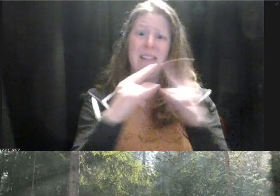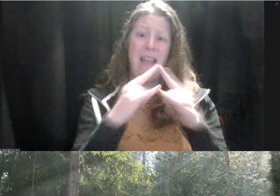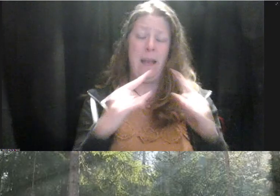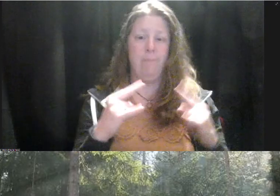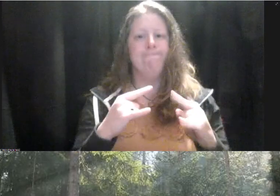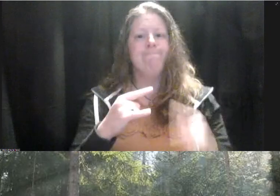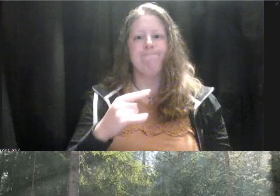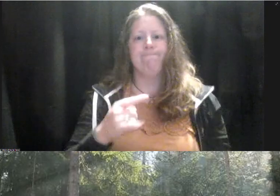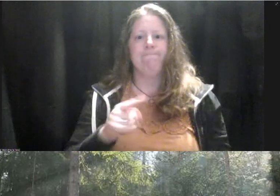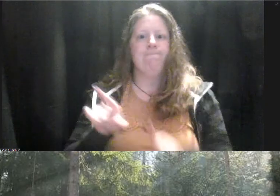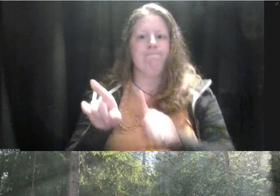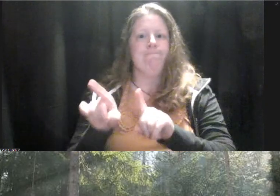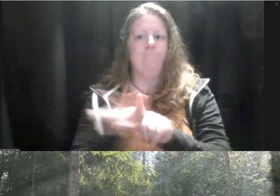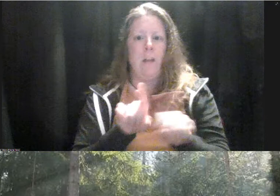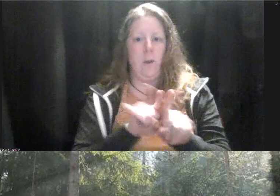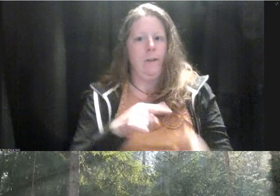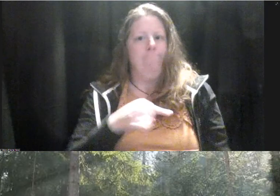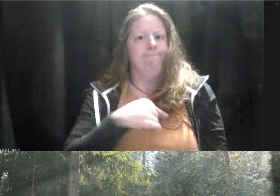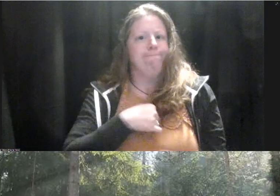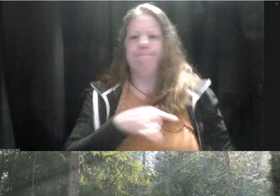and you're sad. You want to come to camp.